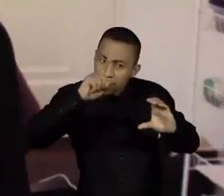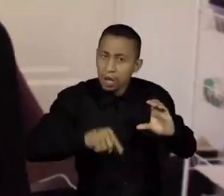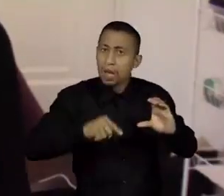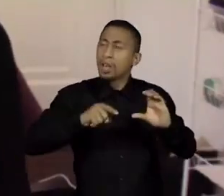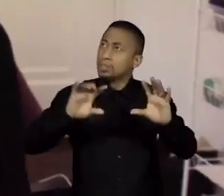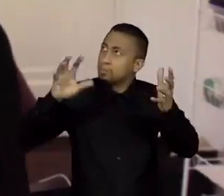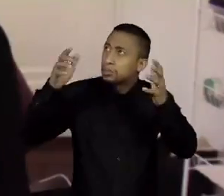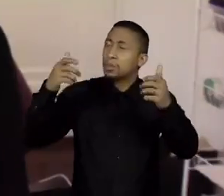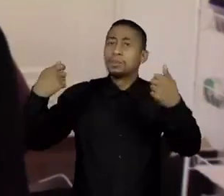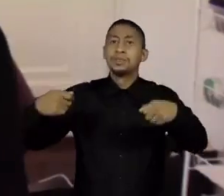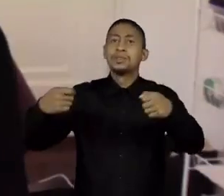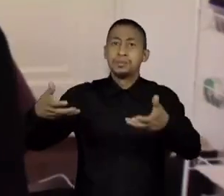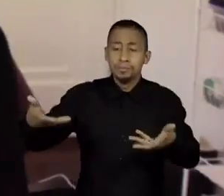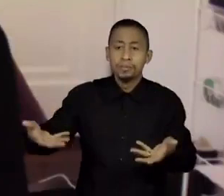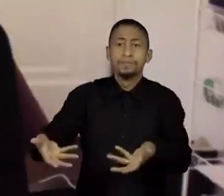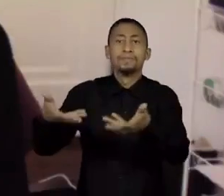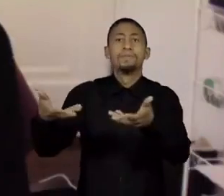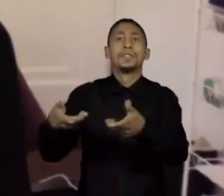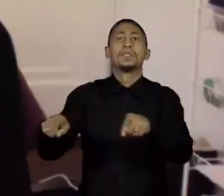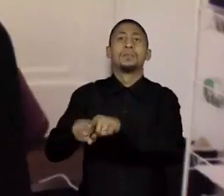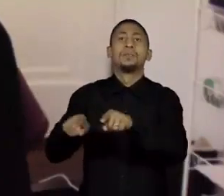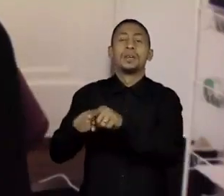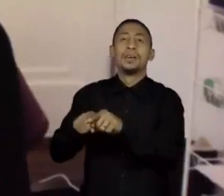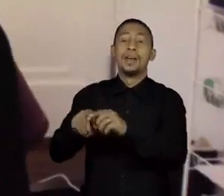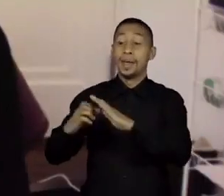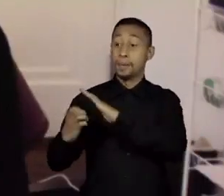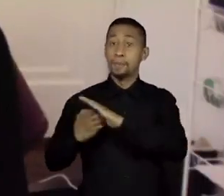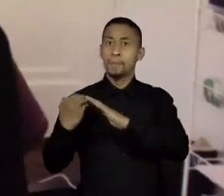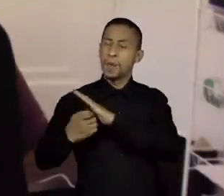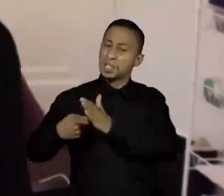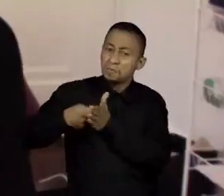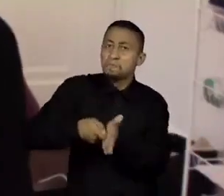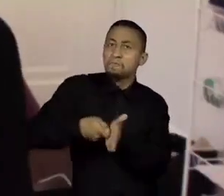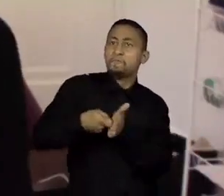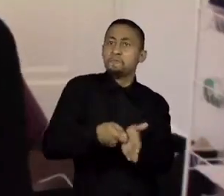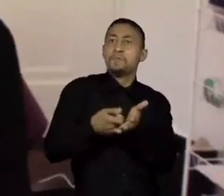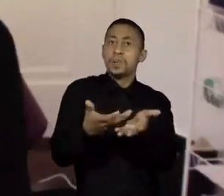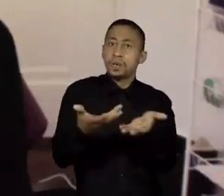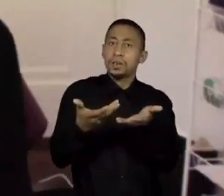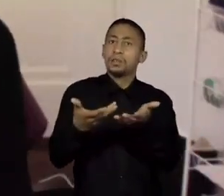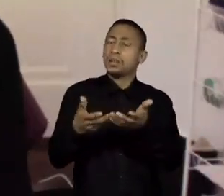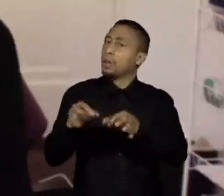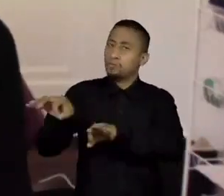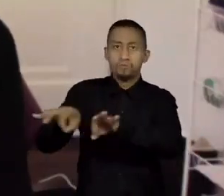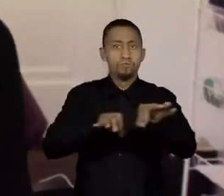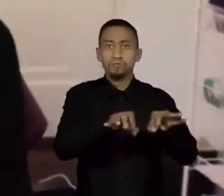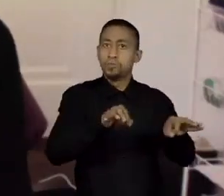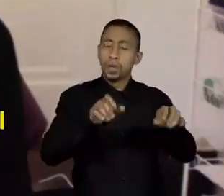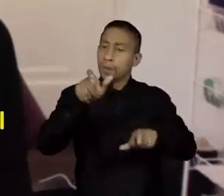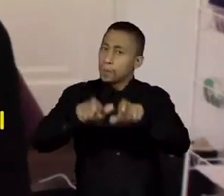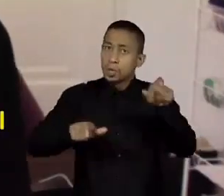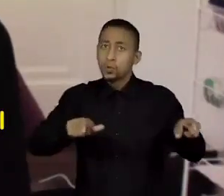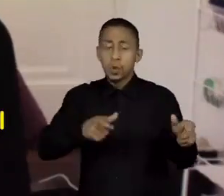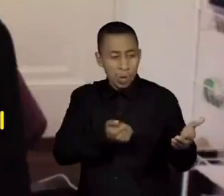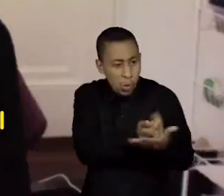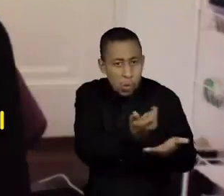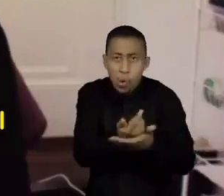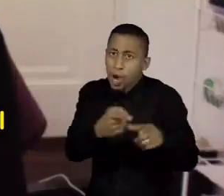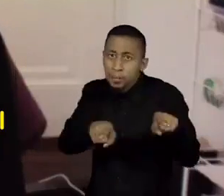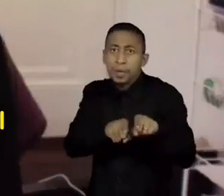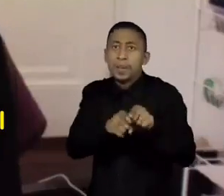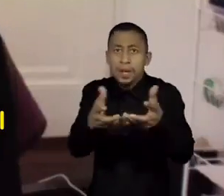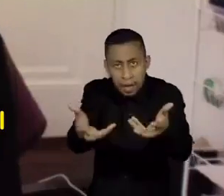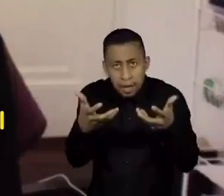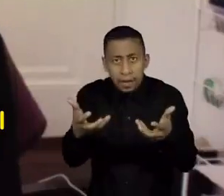companies, are being pressured by consumers and young consumers who are the future of markets. Those